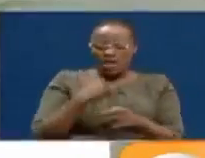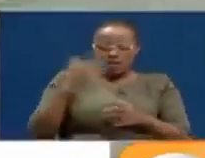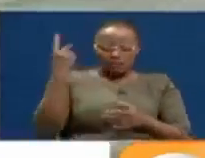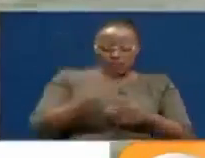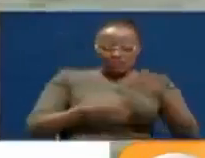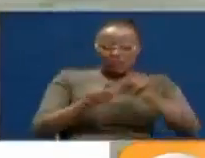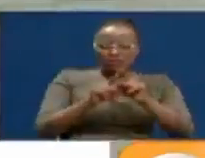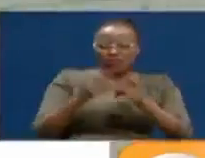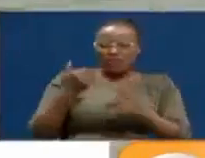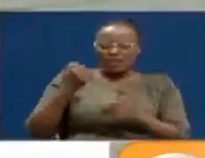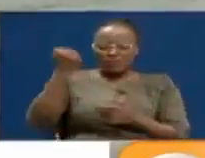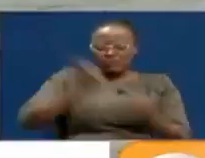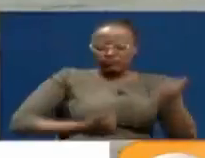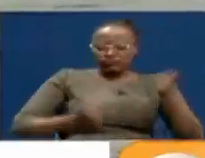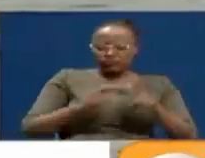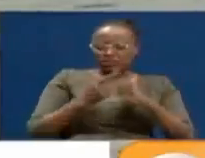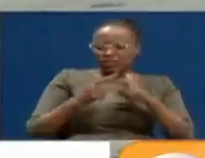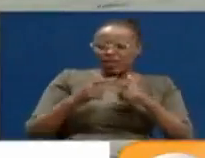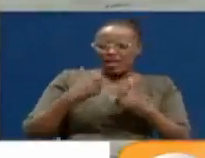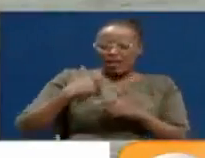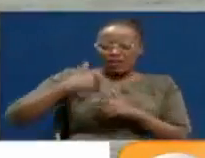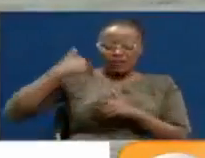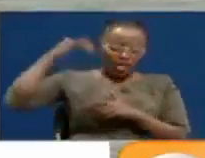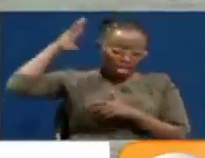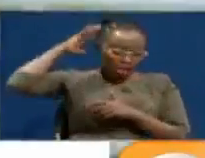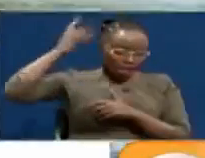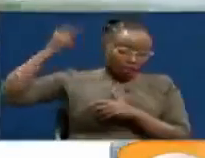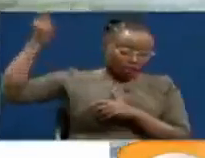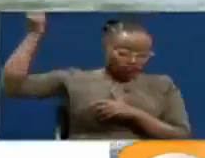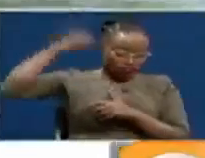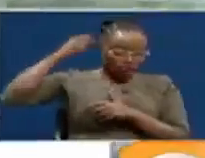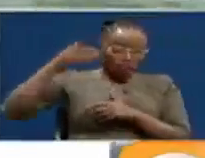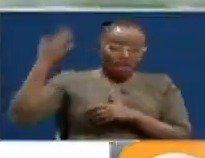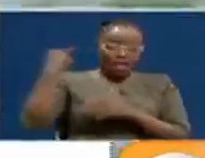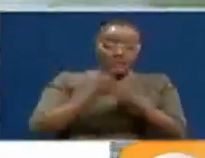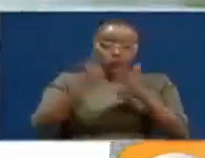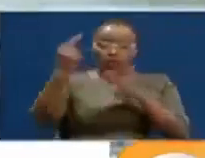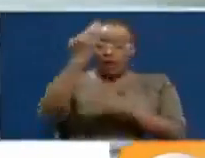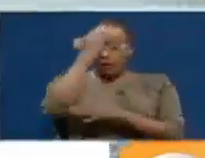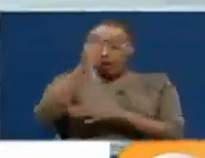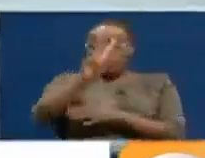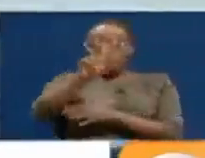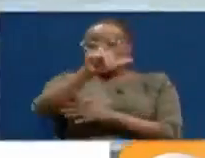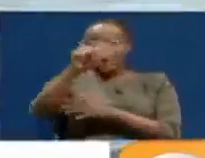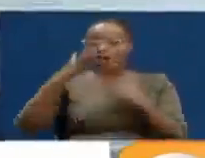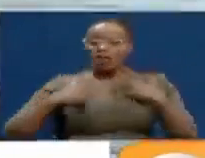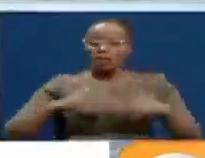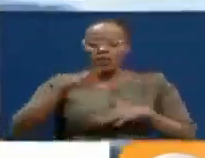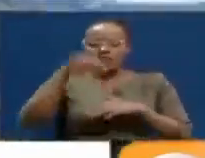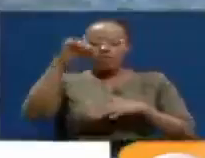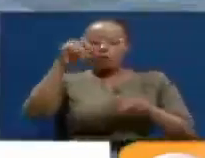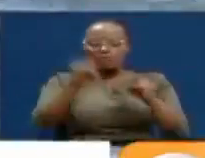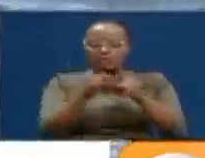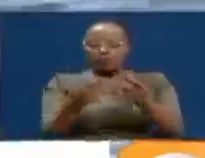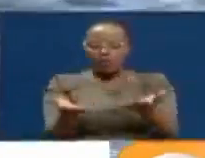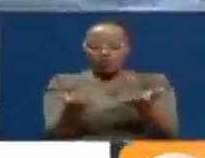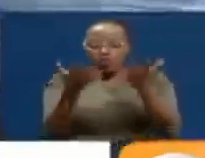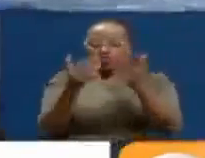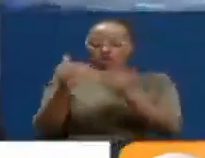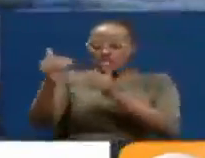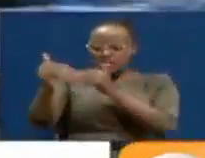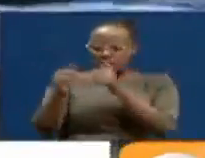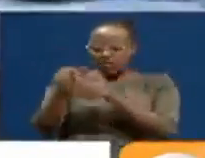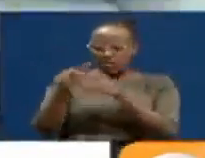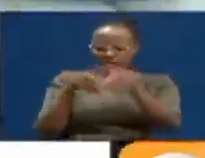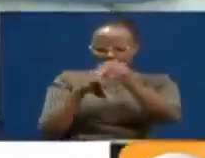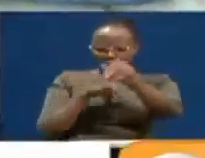and possible blunt object blows to the back of their heads. Last week, Monday, two other bodies were found floating just meters away from